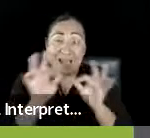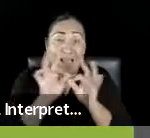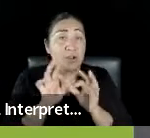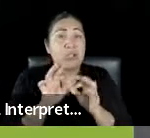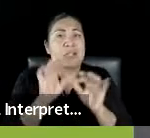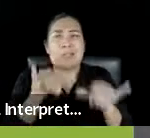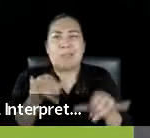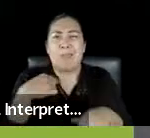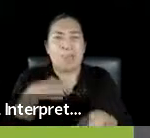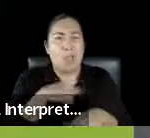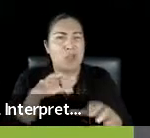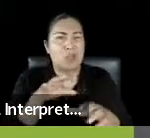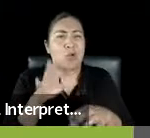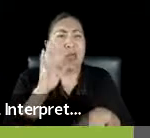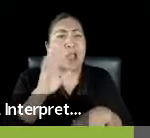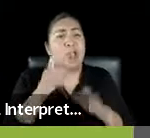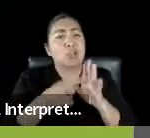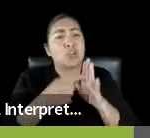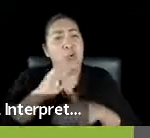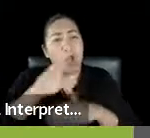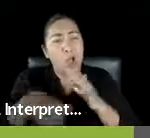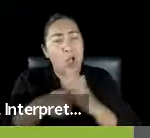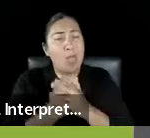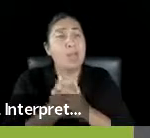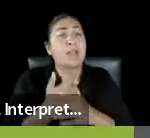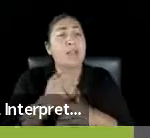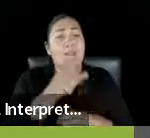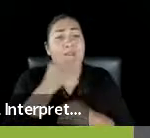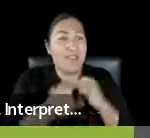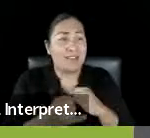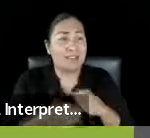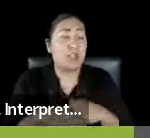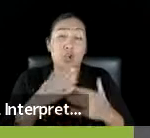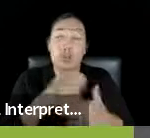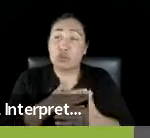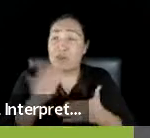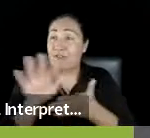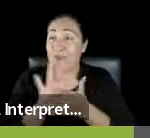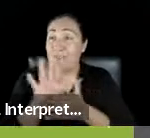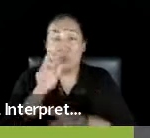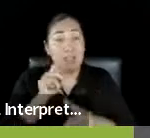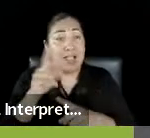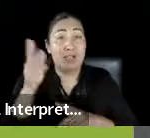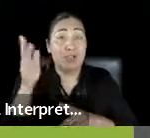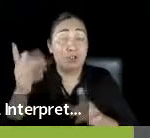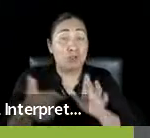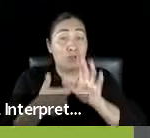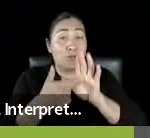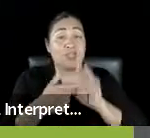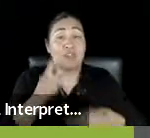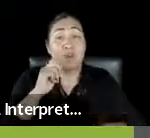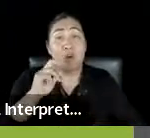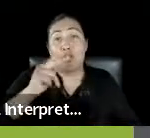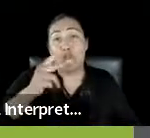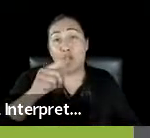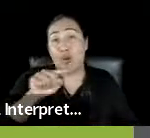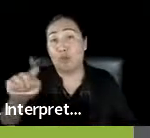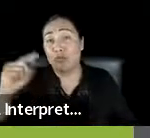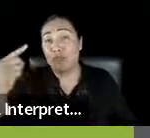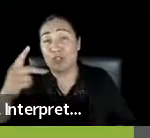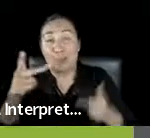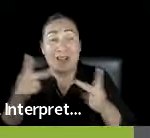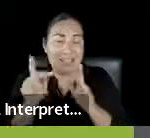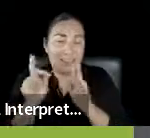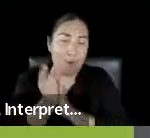suicide prevention, go ahead and screen all 11 finalists in this category. So enjoy the films, and we'll be back to present the awards for third through first place in just a moment.